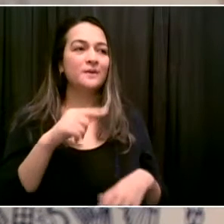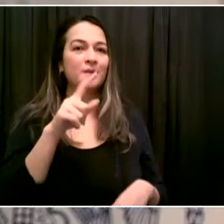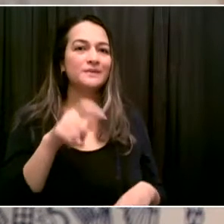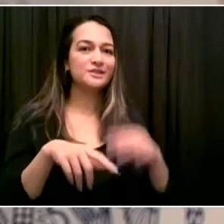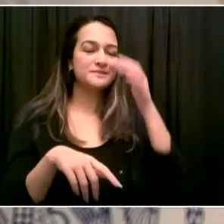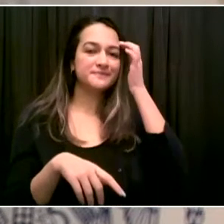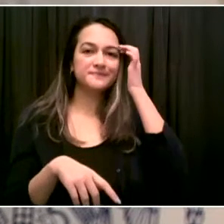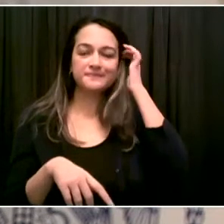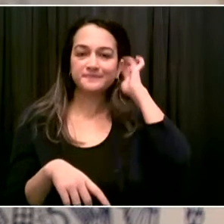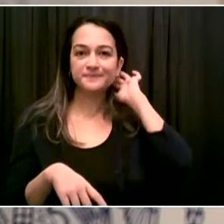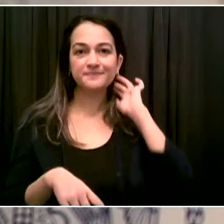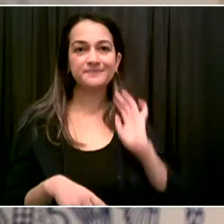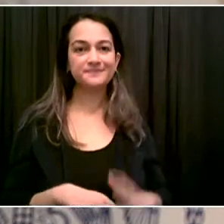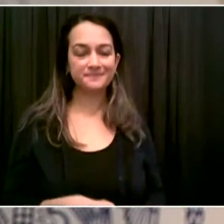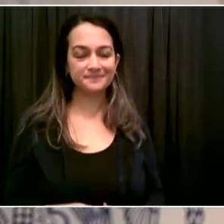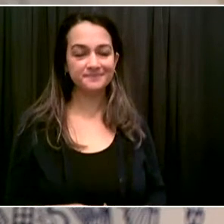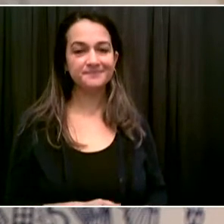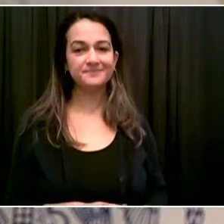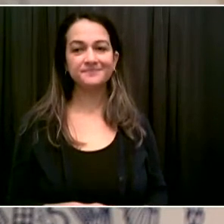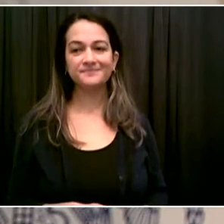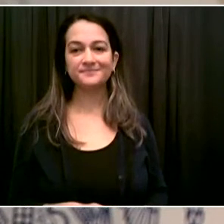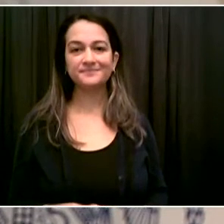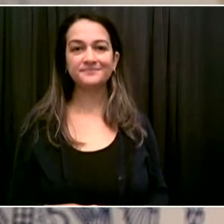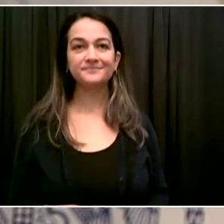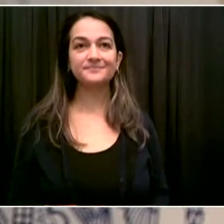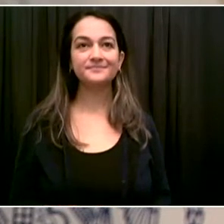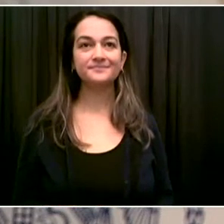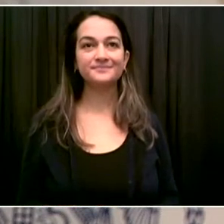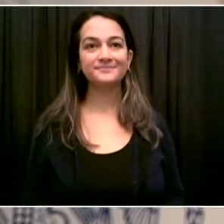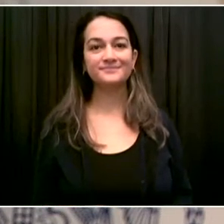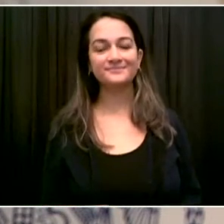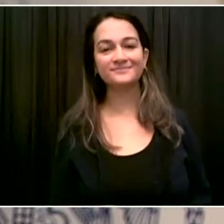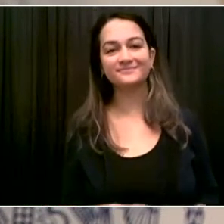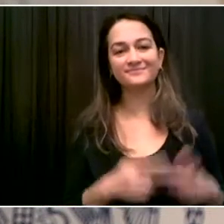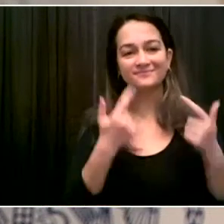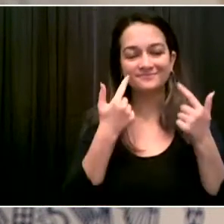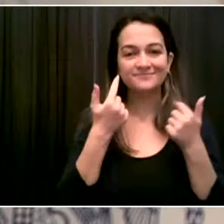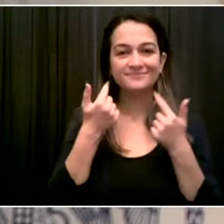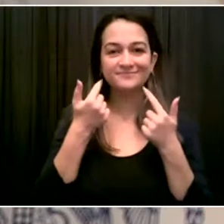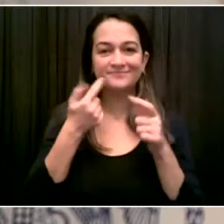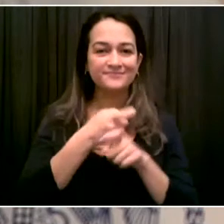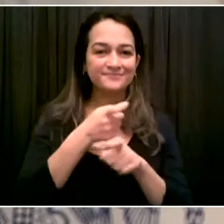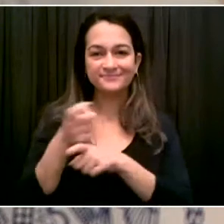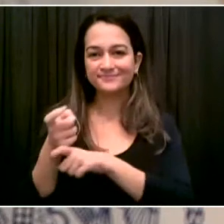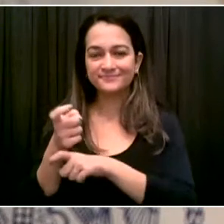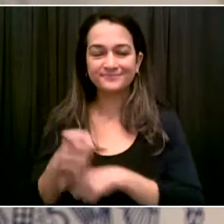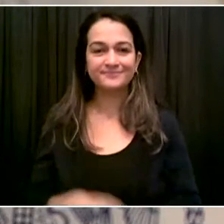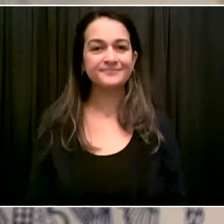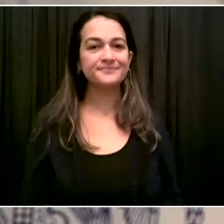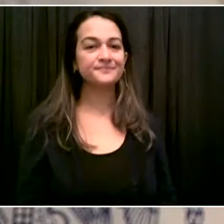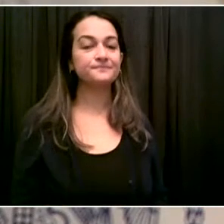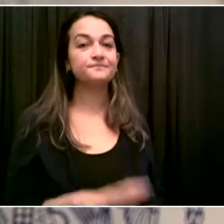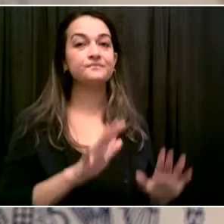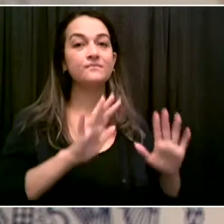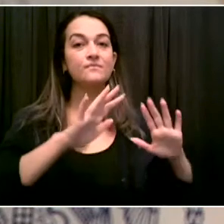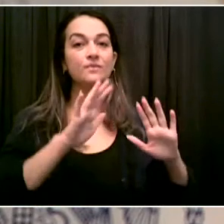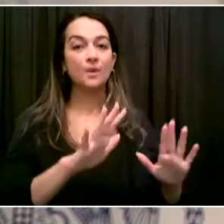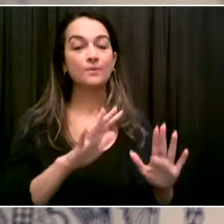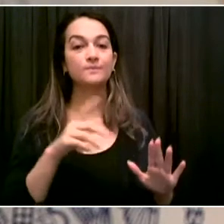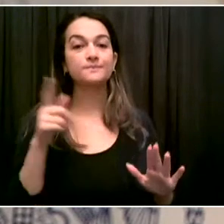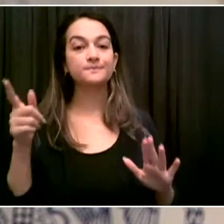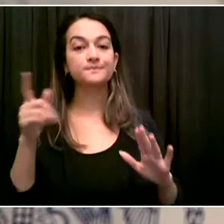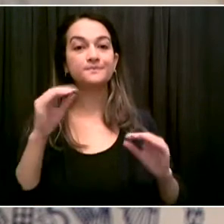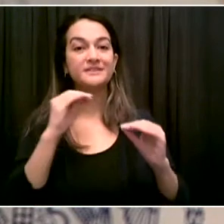it. On the specific repairs that are happening, what are those specific repairs that are happening in the short term? What can